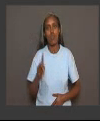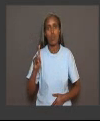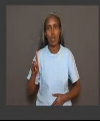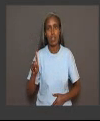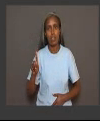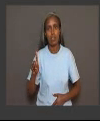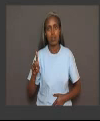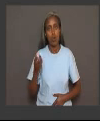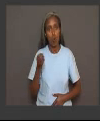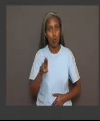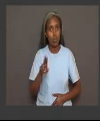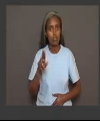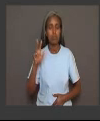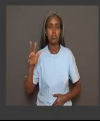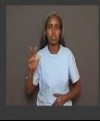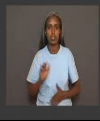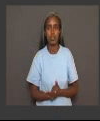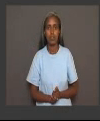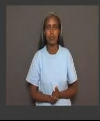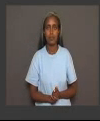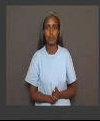1 or 3.